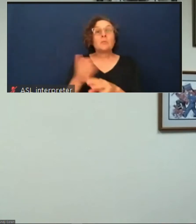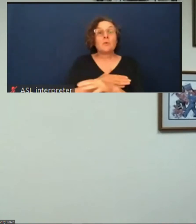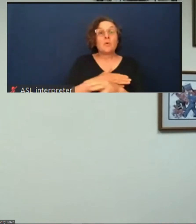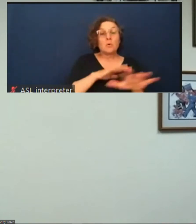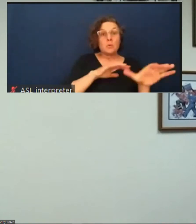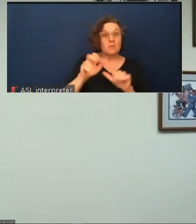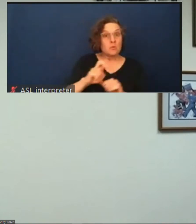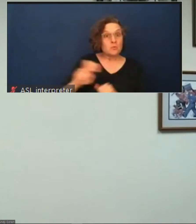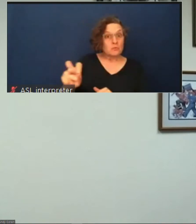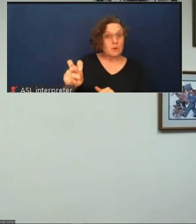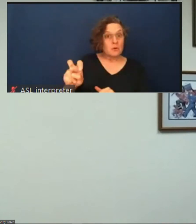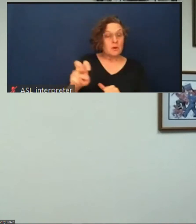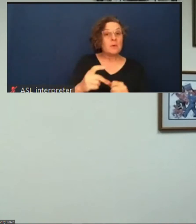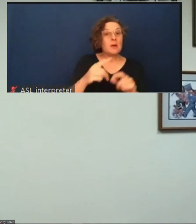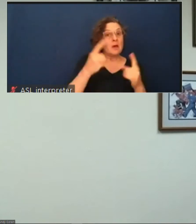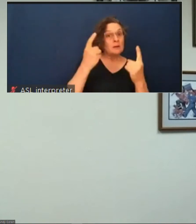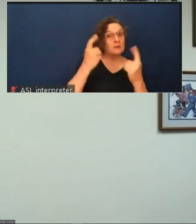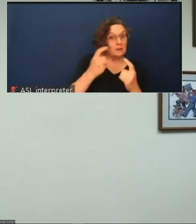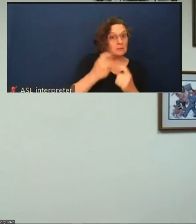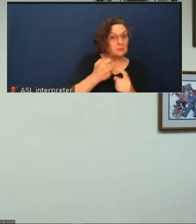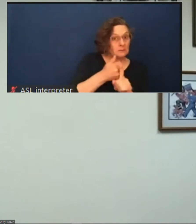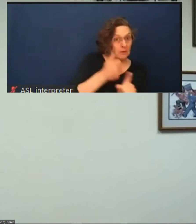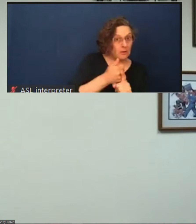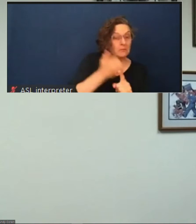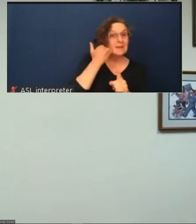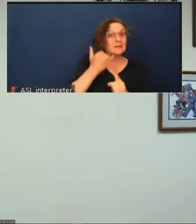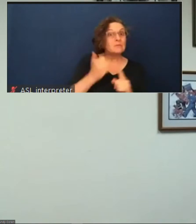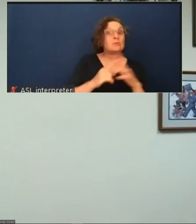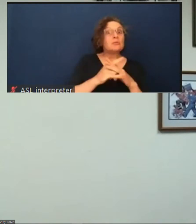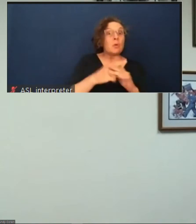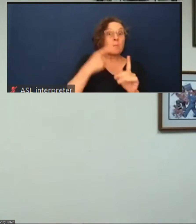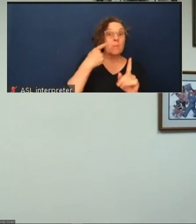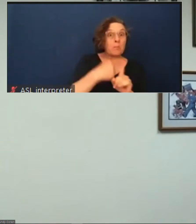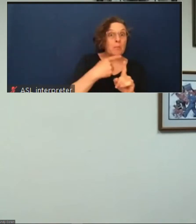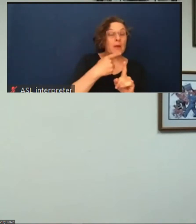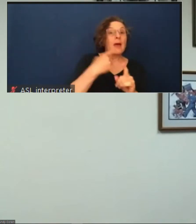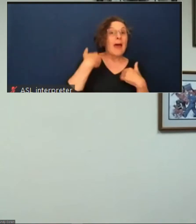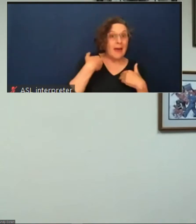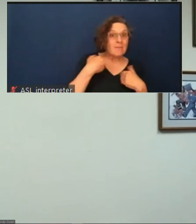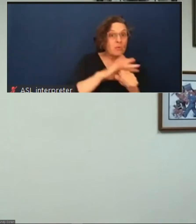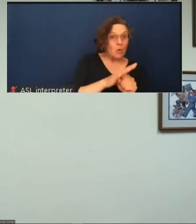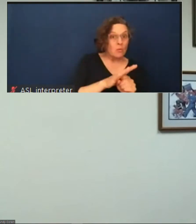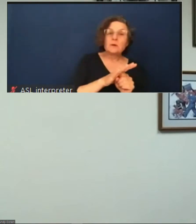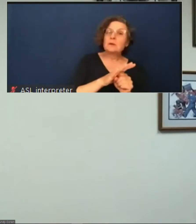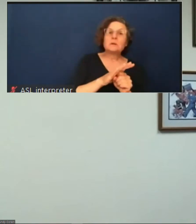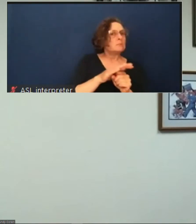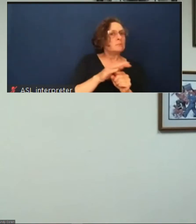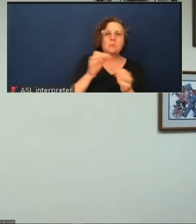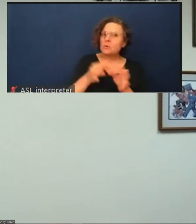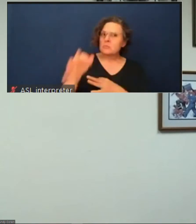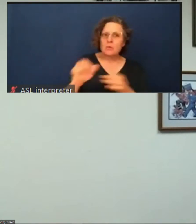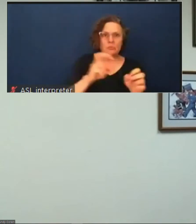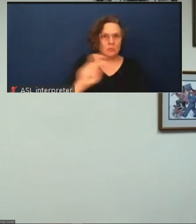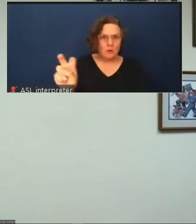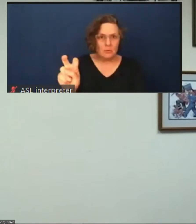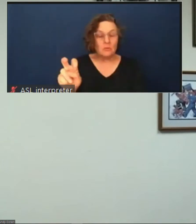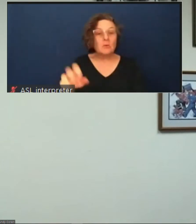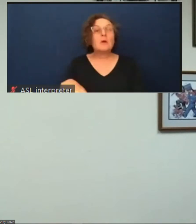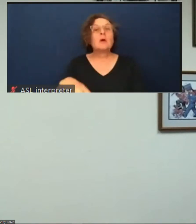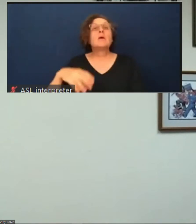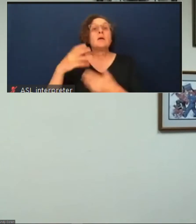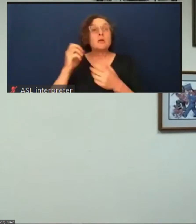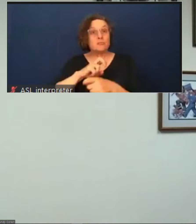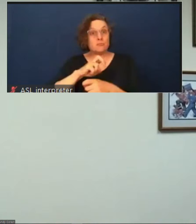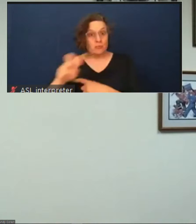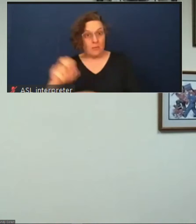a few days before you leave, and if sick or you test positive, postpone your travel. Upon return, more than 120 miles from Mendocino